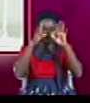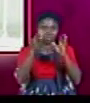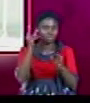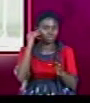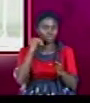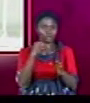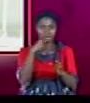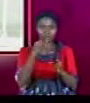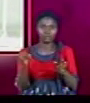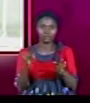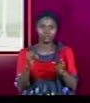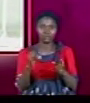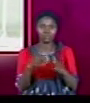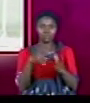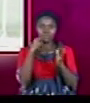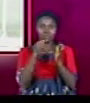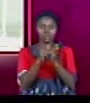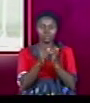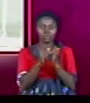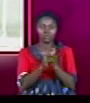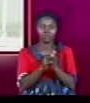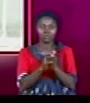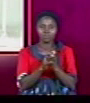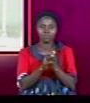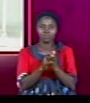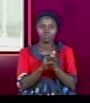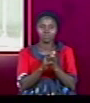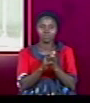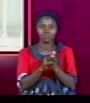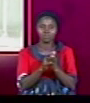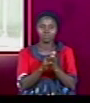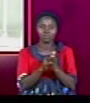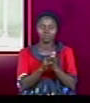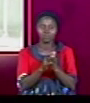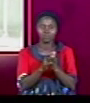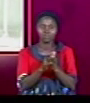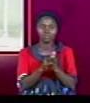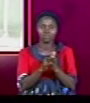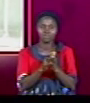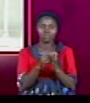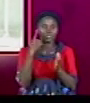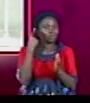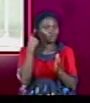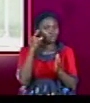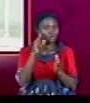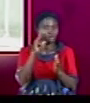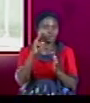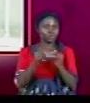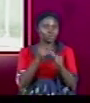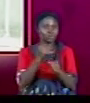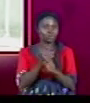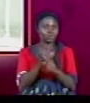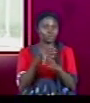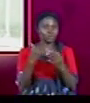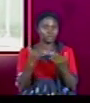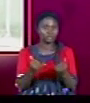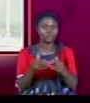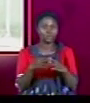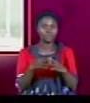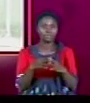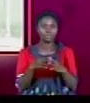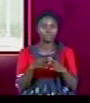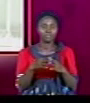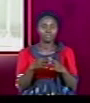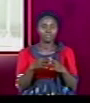Father, I can't go back the way I came. So the sign, I told God, show me a sign, let me feel your impact. As soon as the